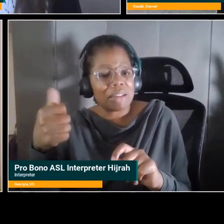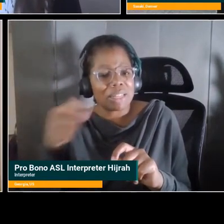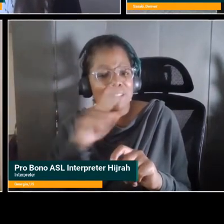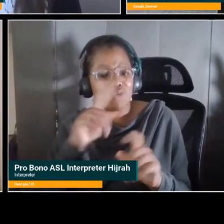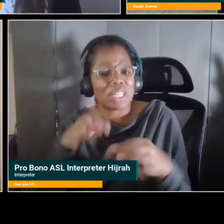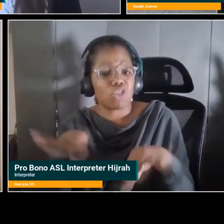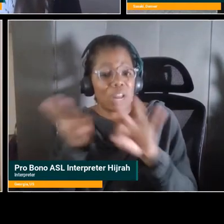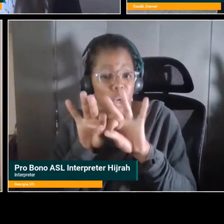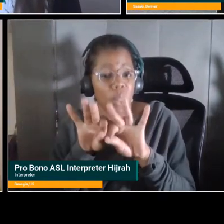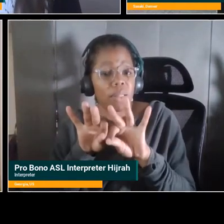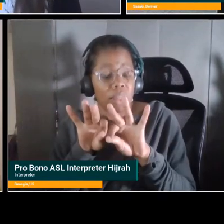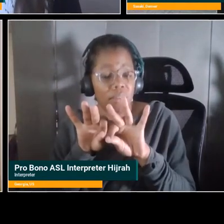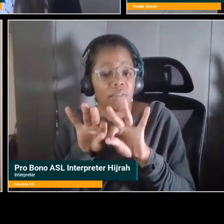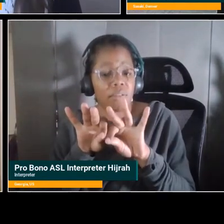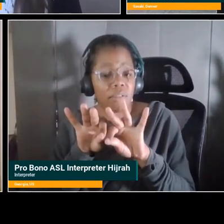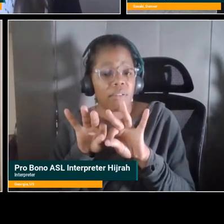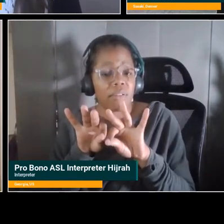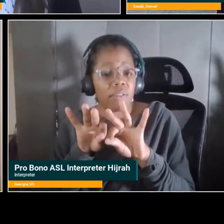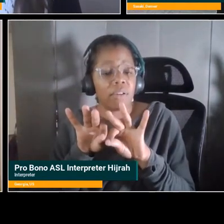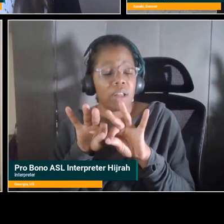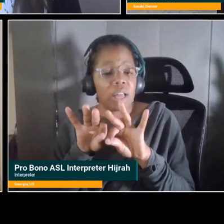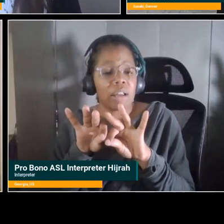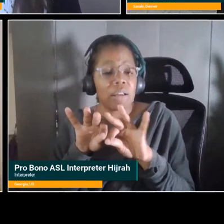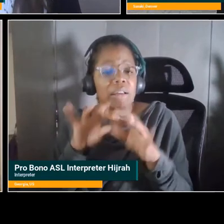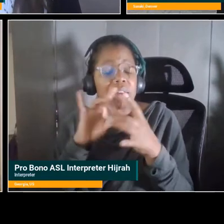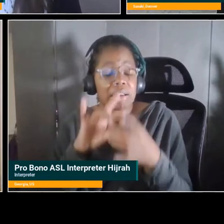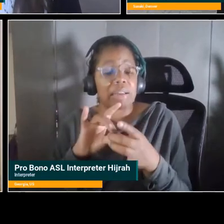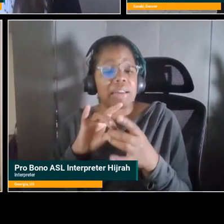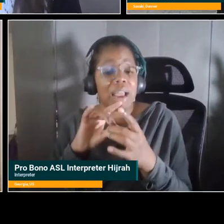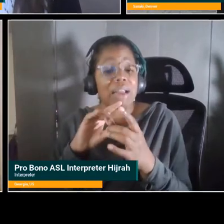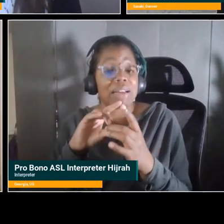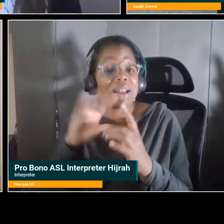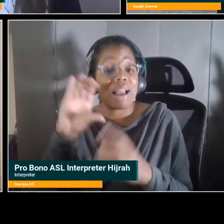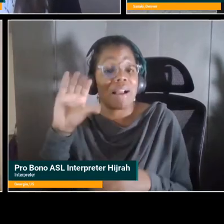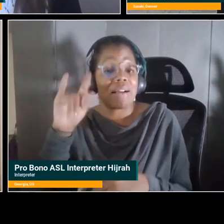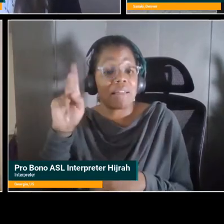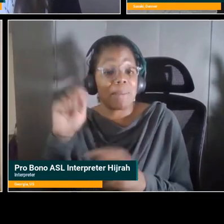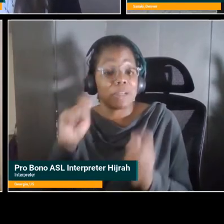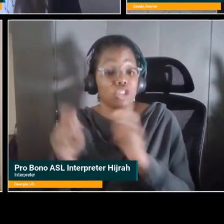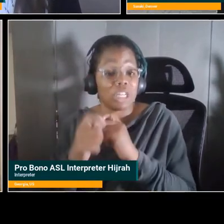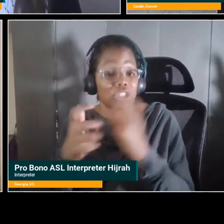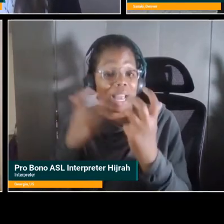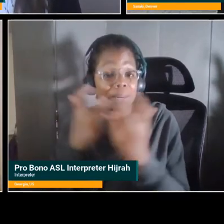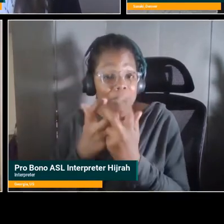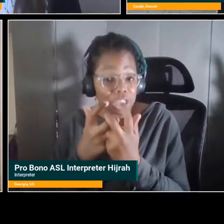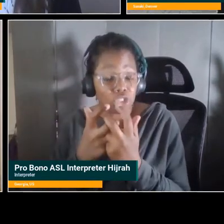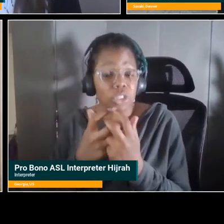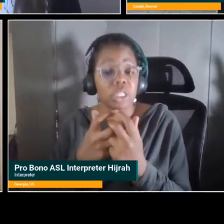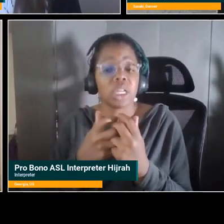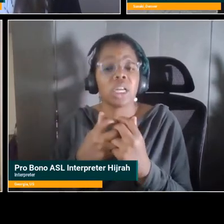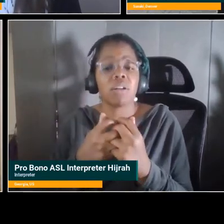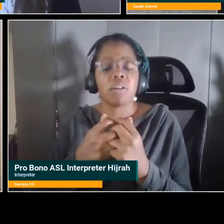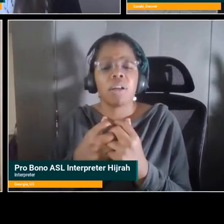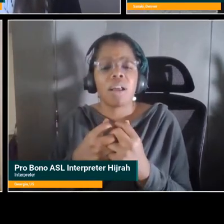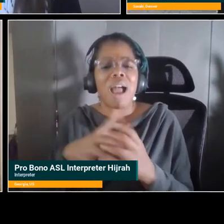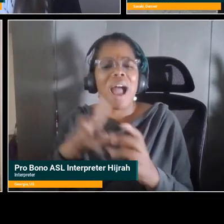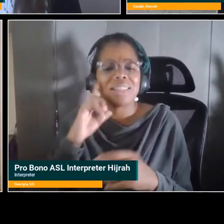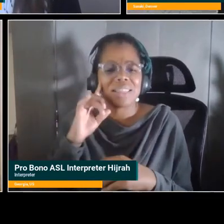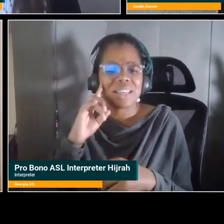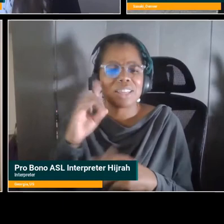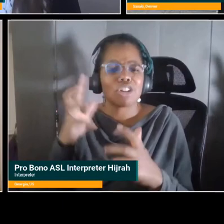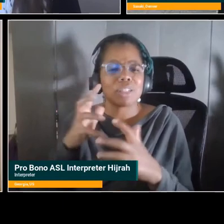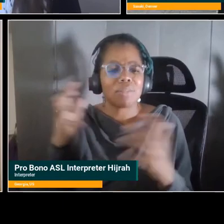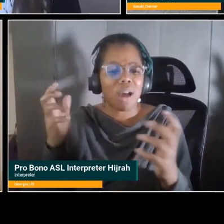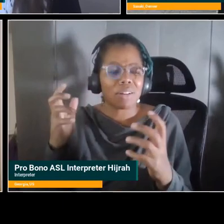critical in climate change adaptation is I think there's a lot